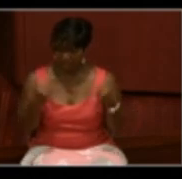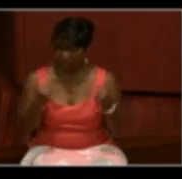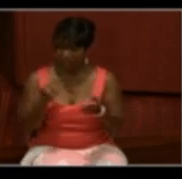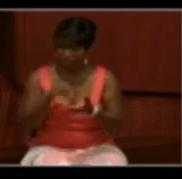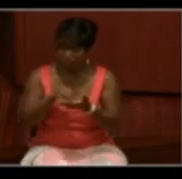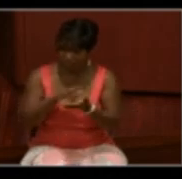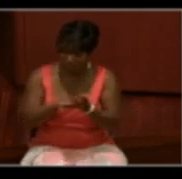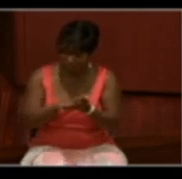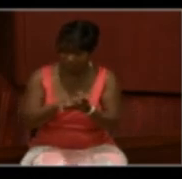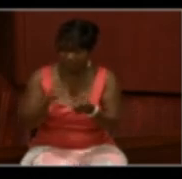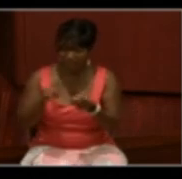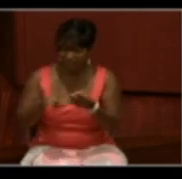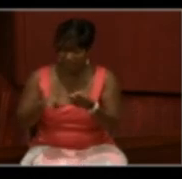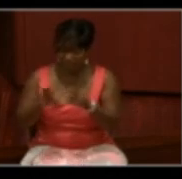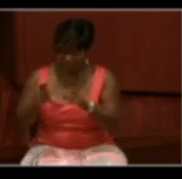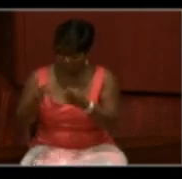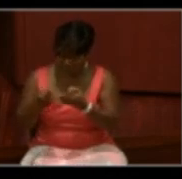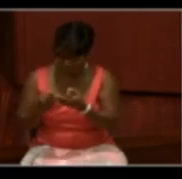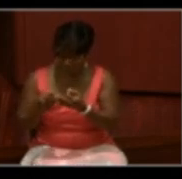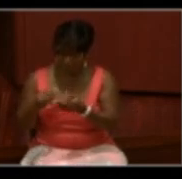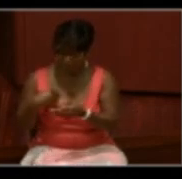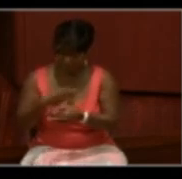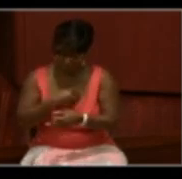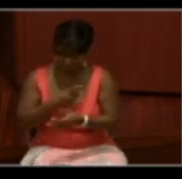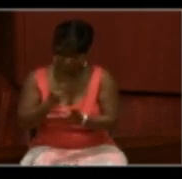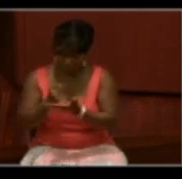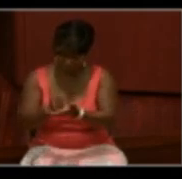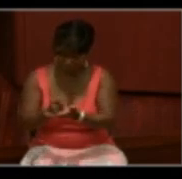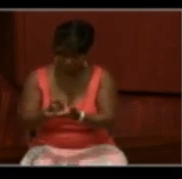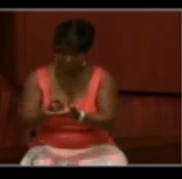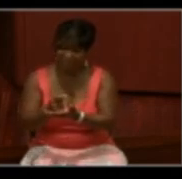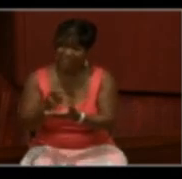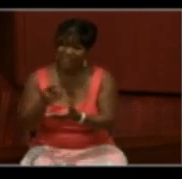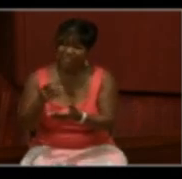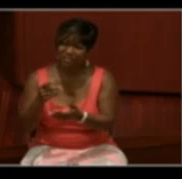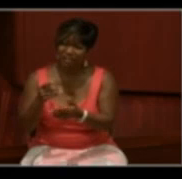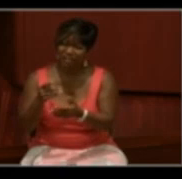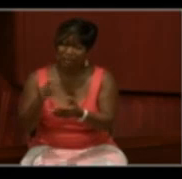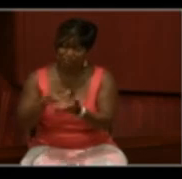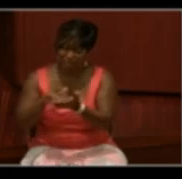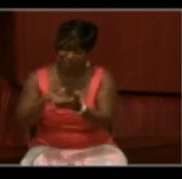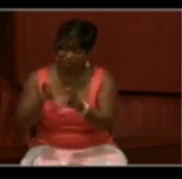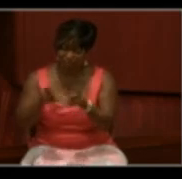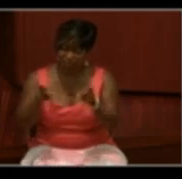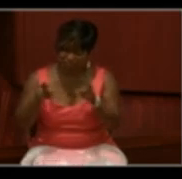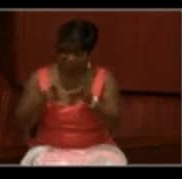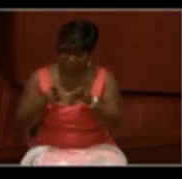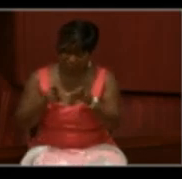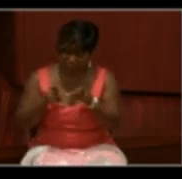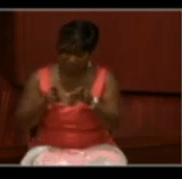family and family members treated at military service medical facilities.